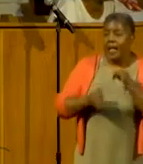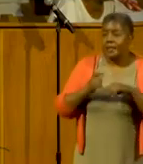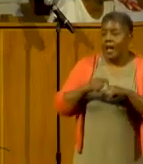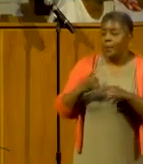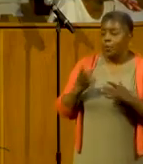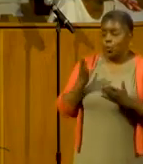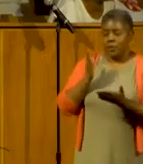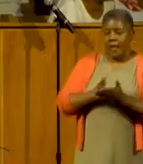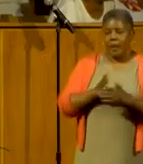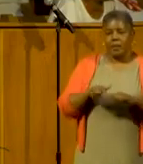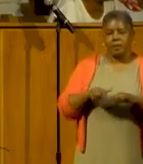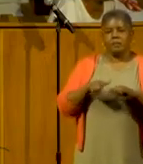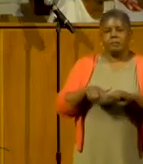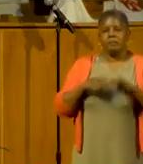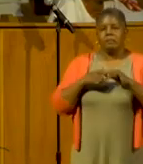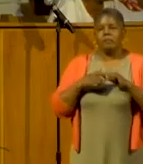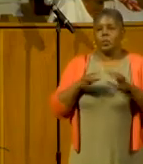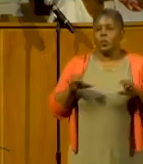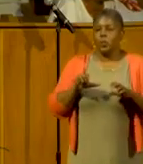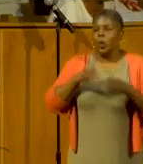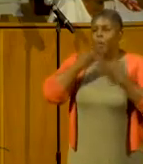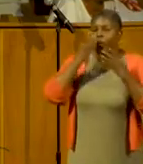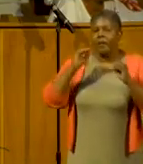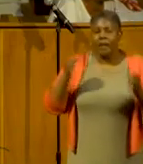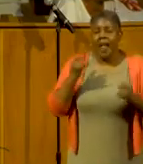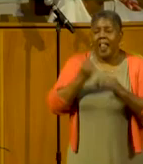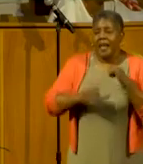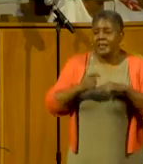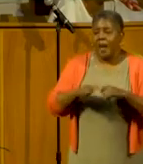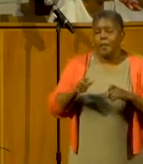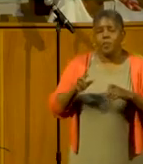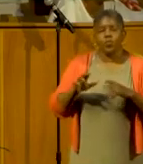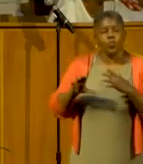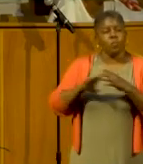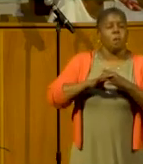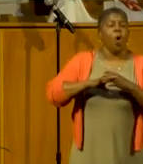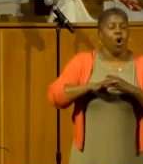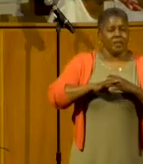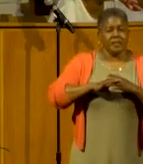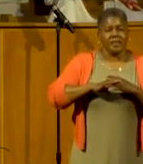did nothing? When was the last time you paused for a cause called me?